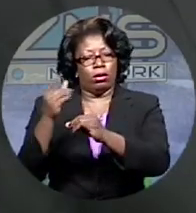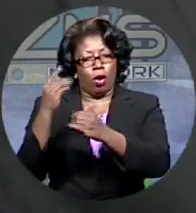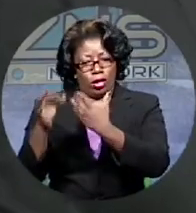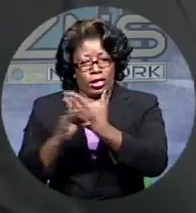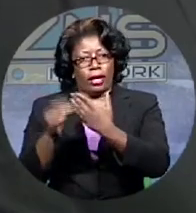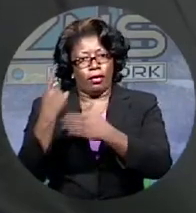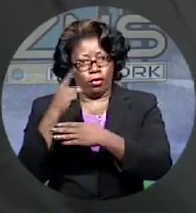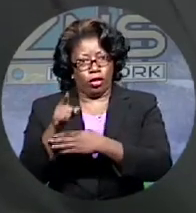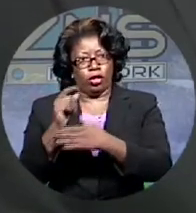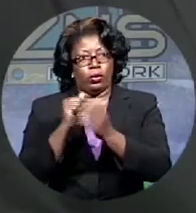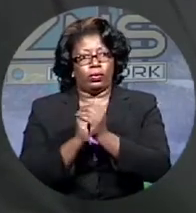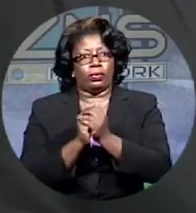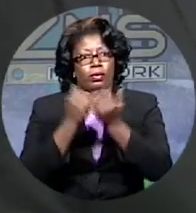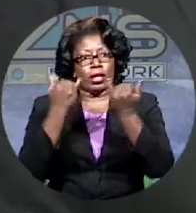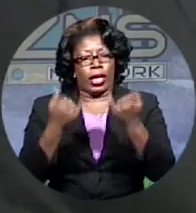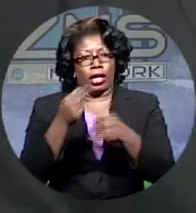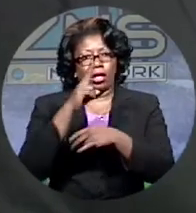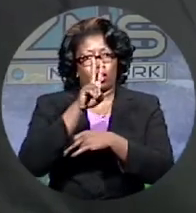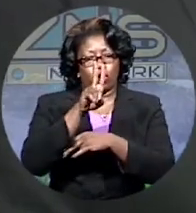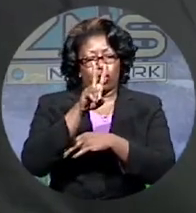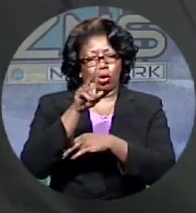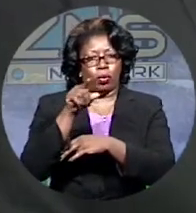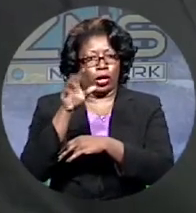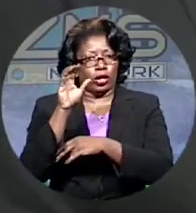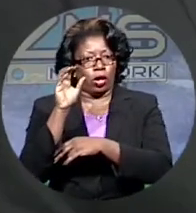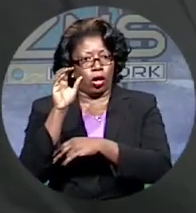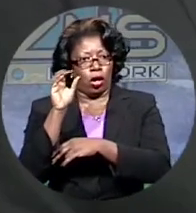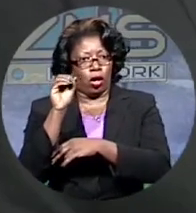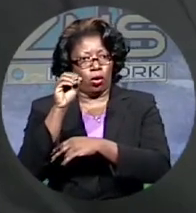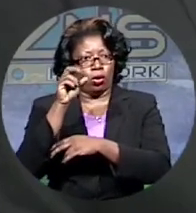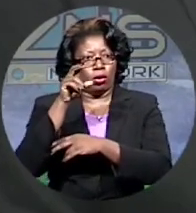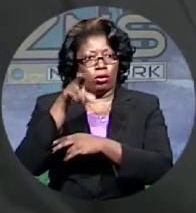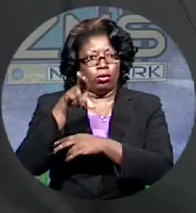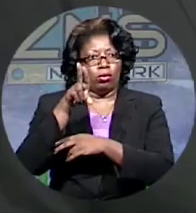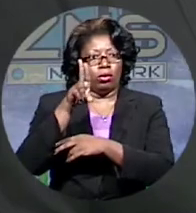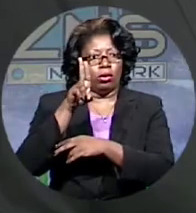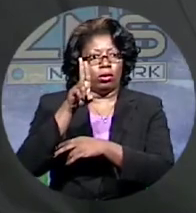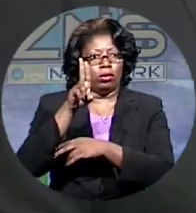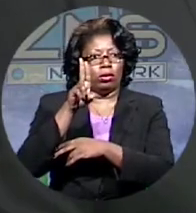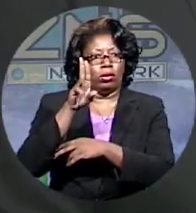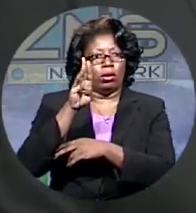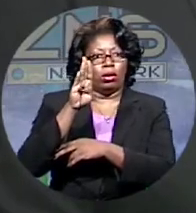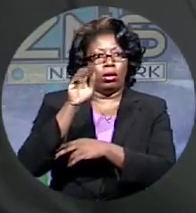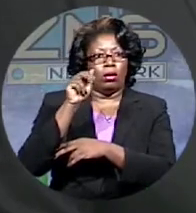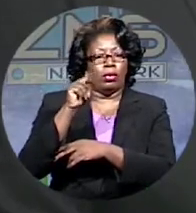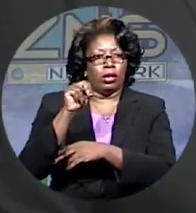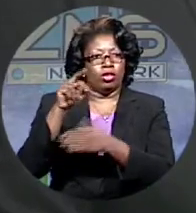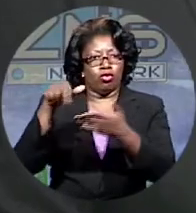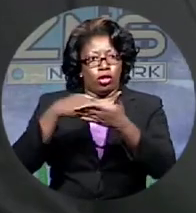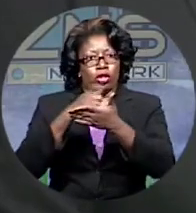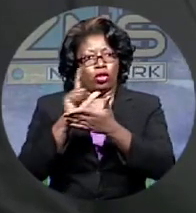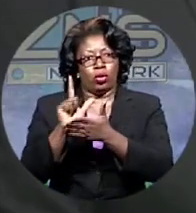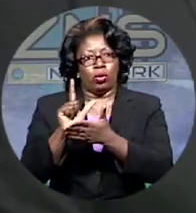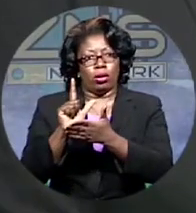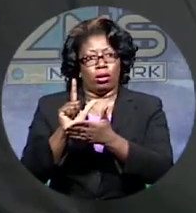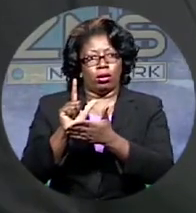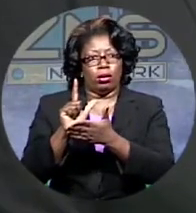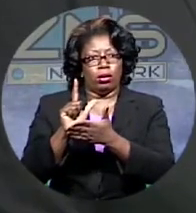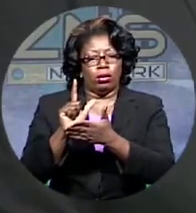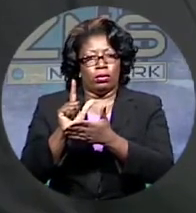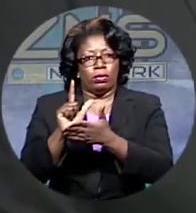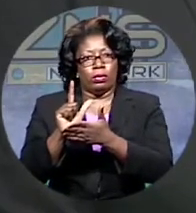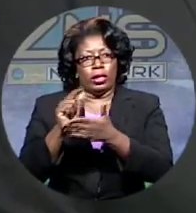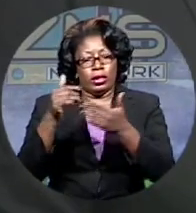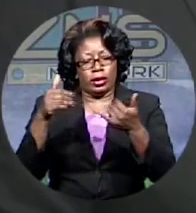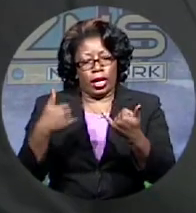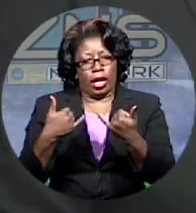The Urban Renewal 2.0 program has transformed several inner city youth with no musical experience into competent musicians.